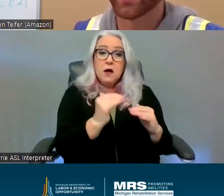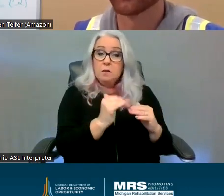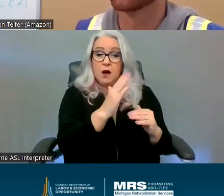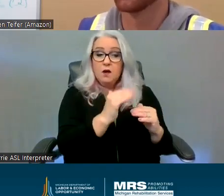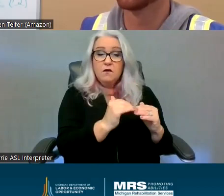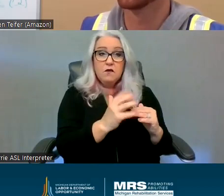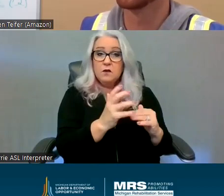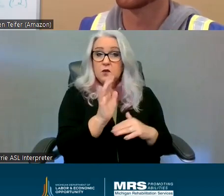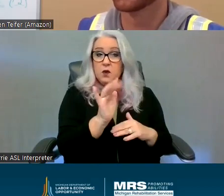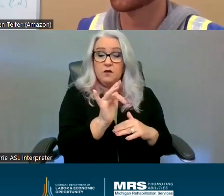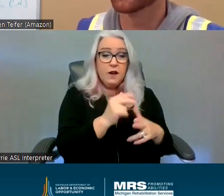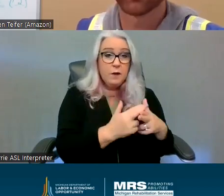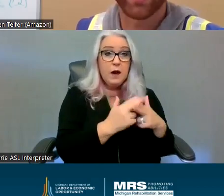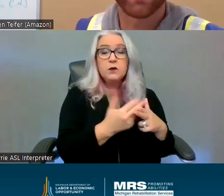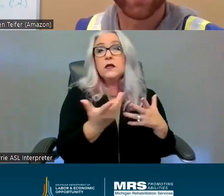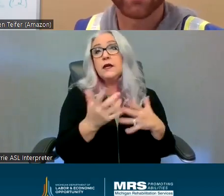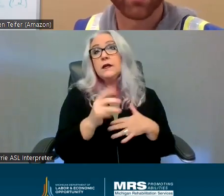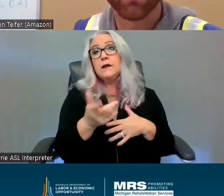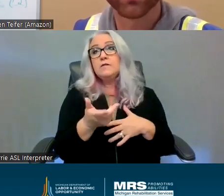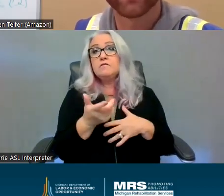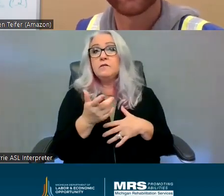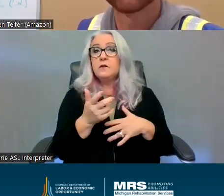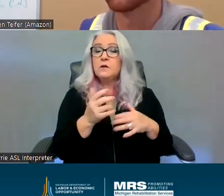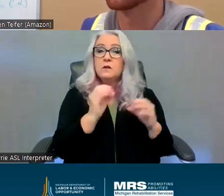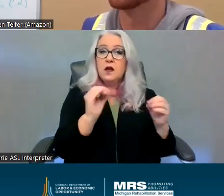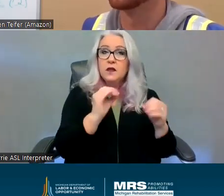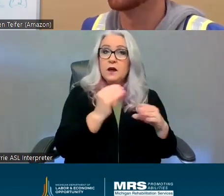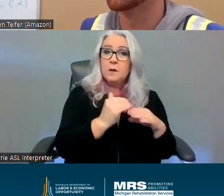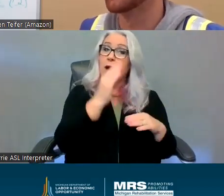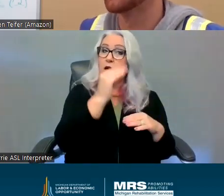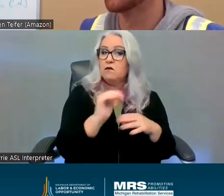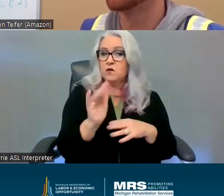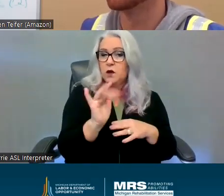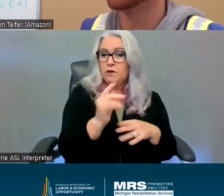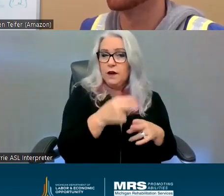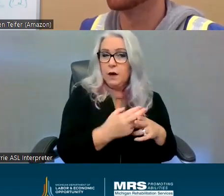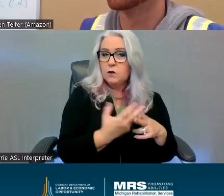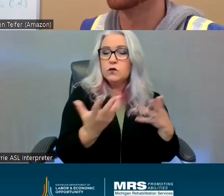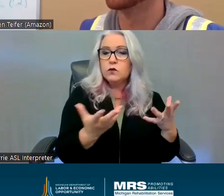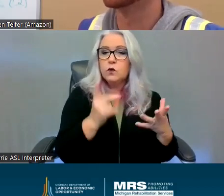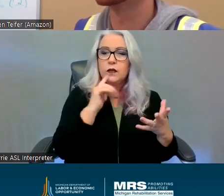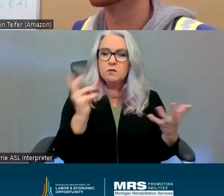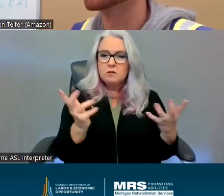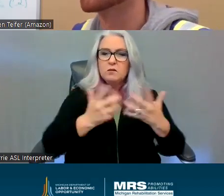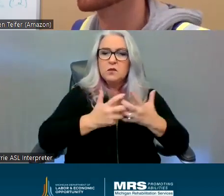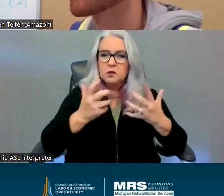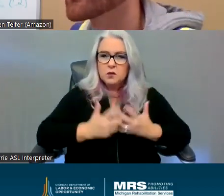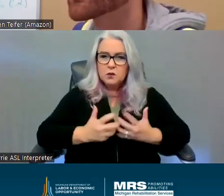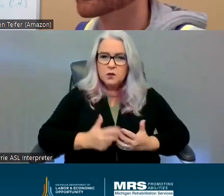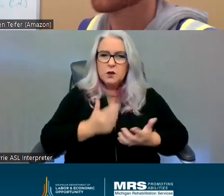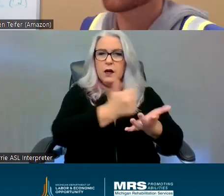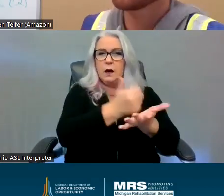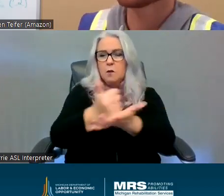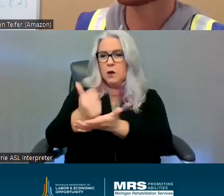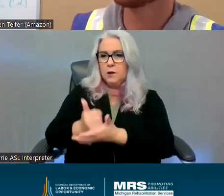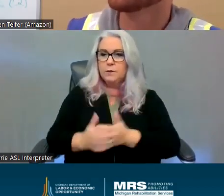bearing items. So they'll put you in an area that won't have anything over 25 pounds. Okay. So we have another